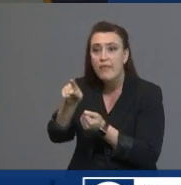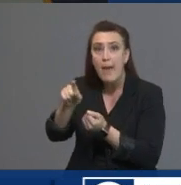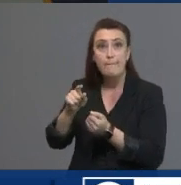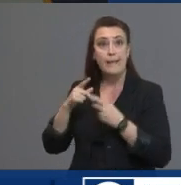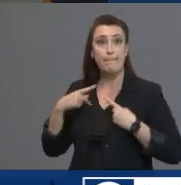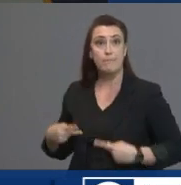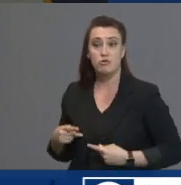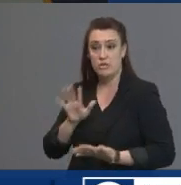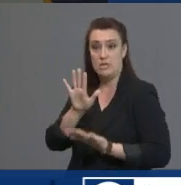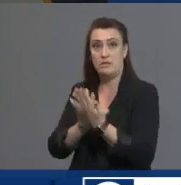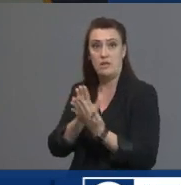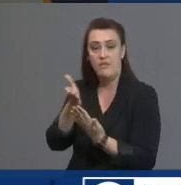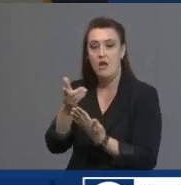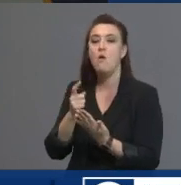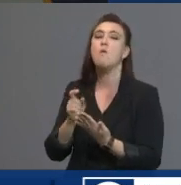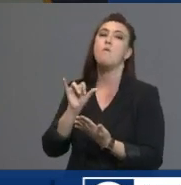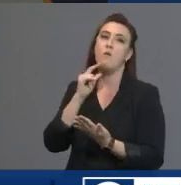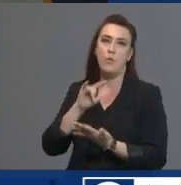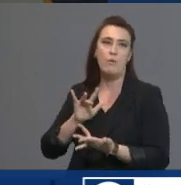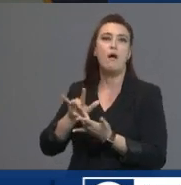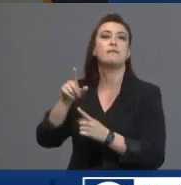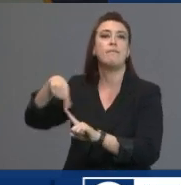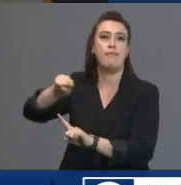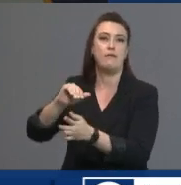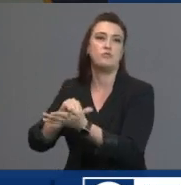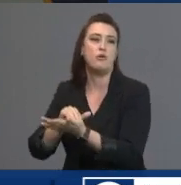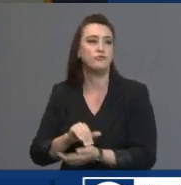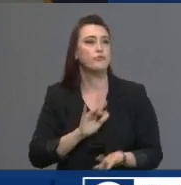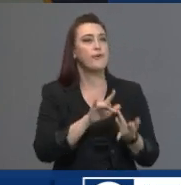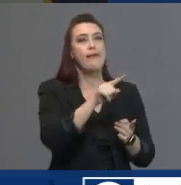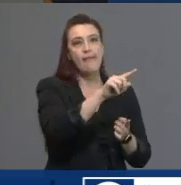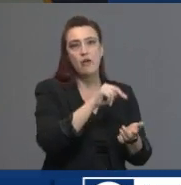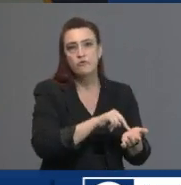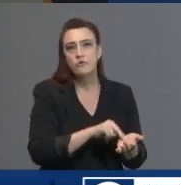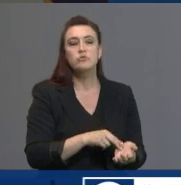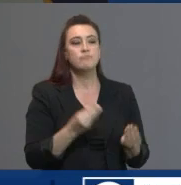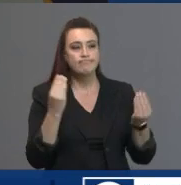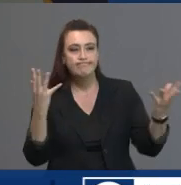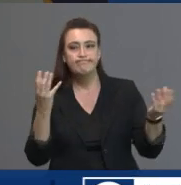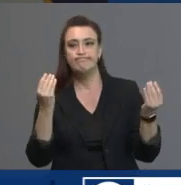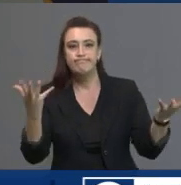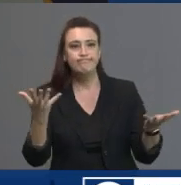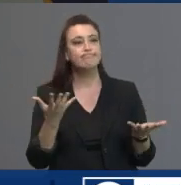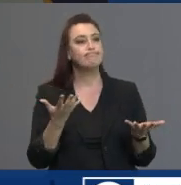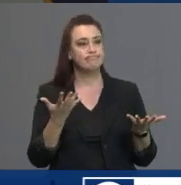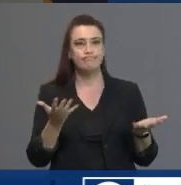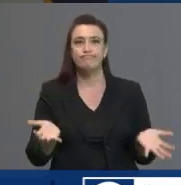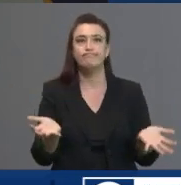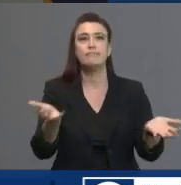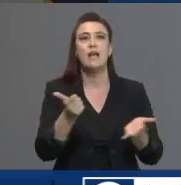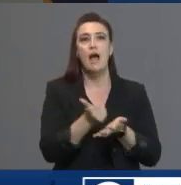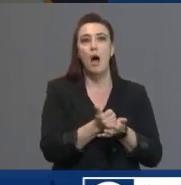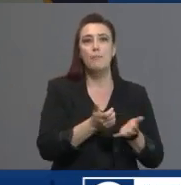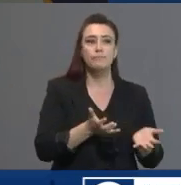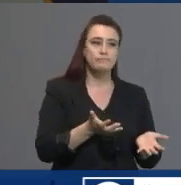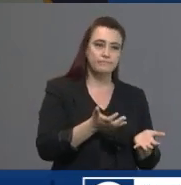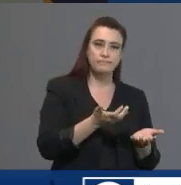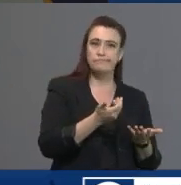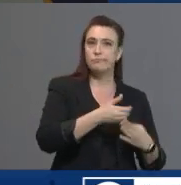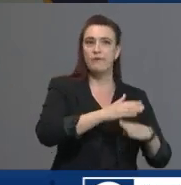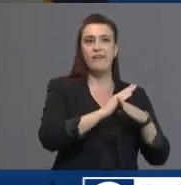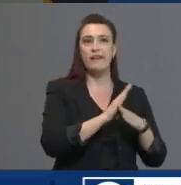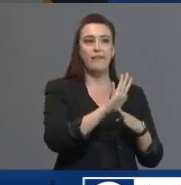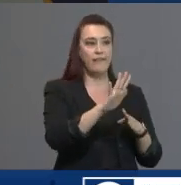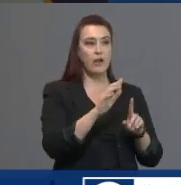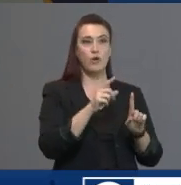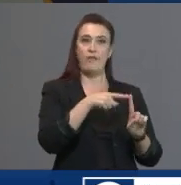institution, and then we will make recommendations to those individuals as well as the facility in order to